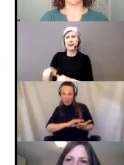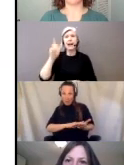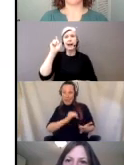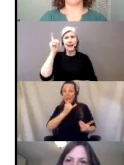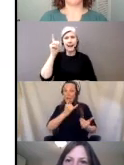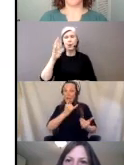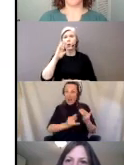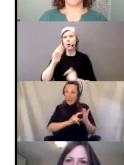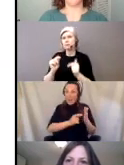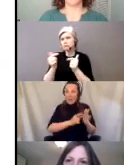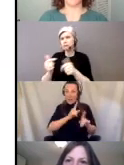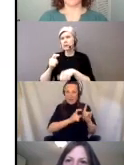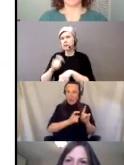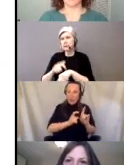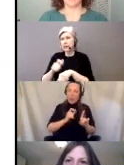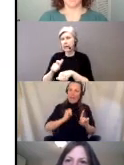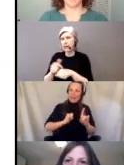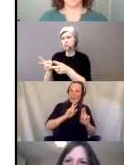answer as the best as we can.